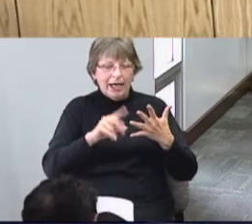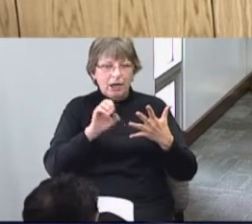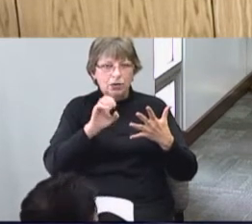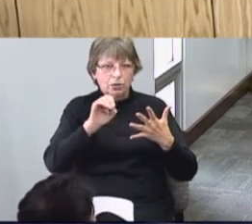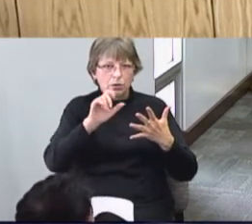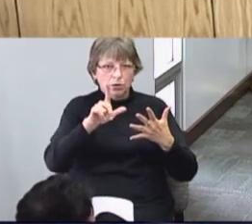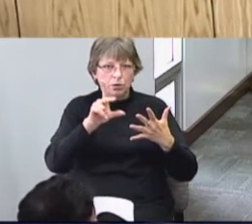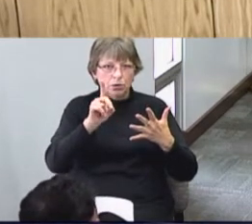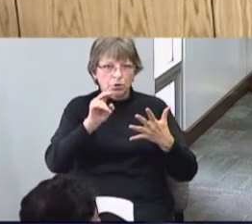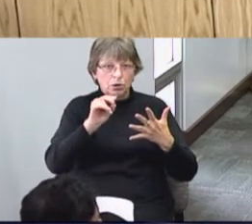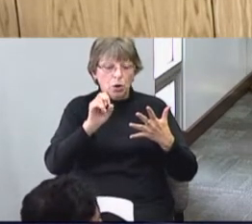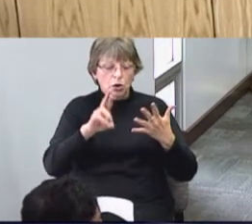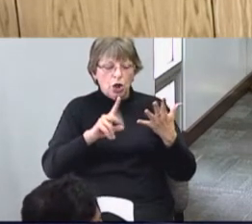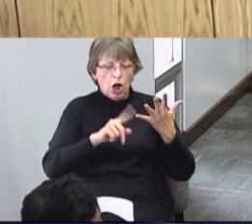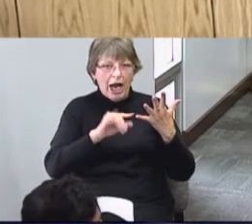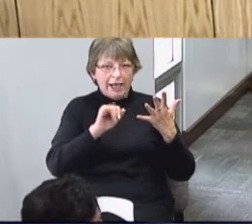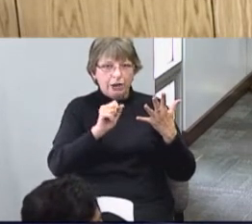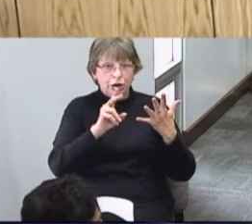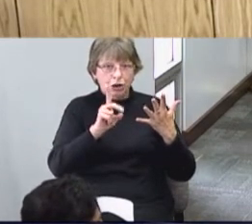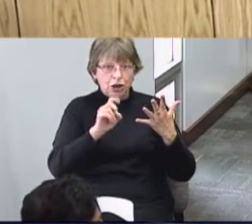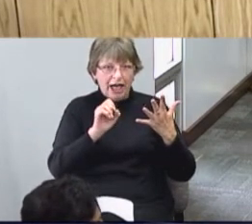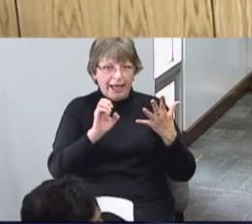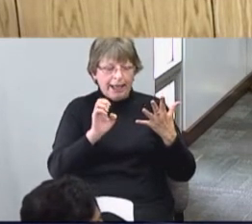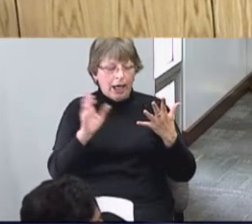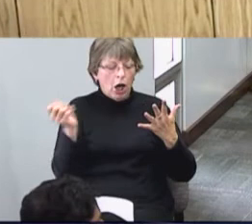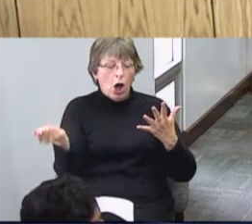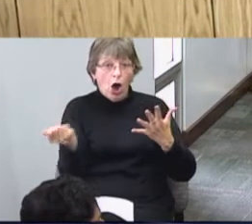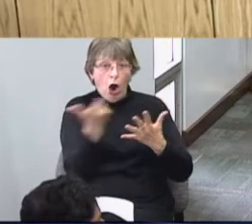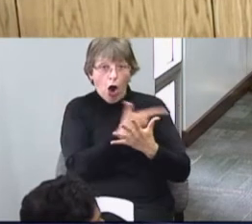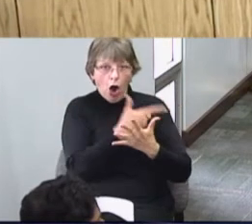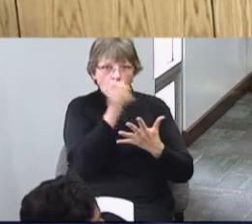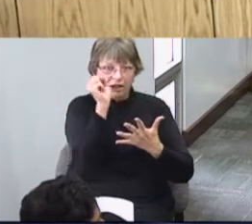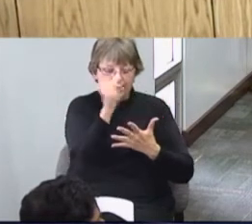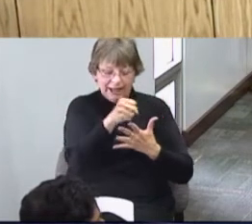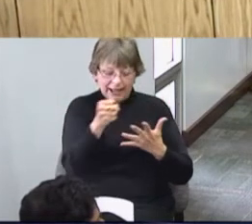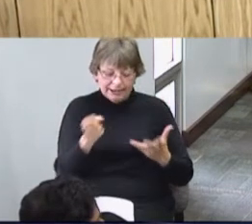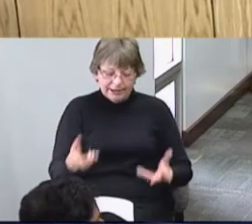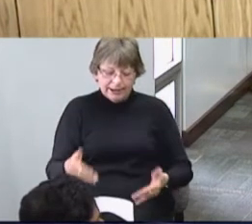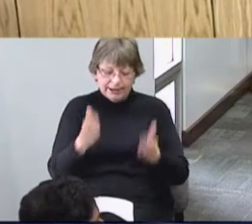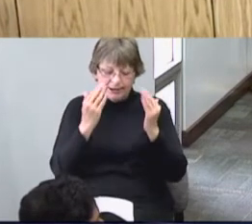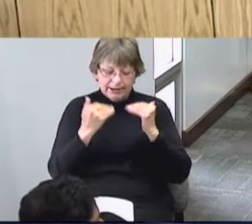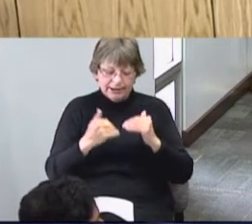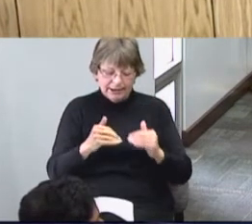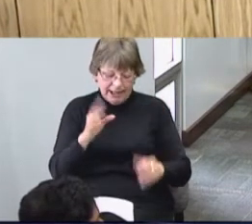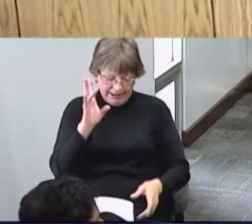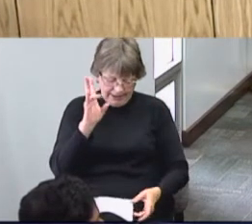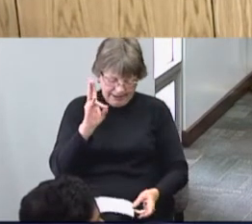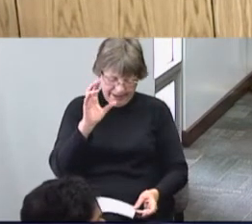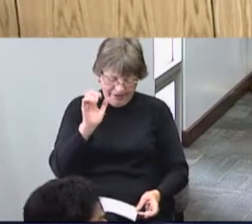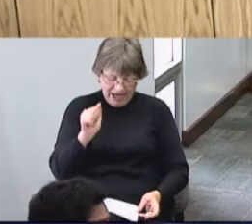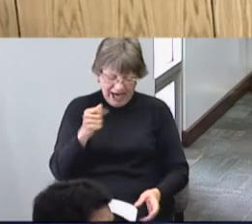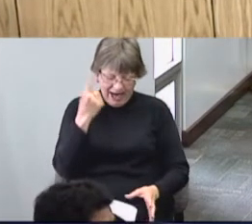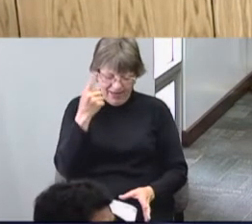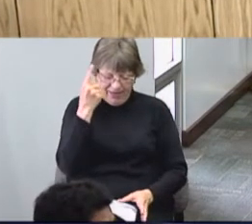next item, please. Item 7A, consider resolution in support of Amtrak Tiger Grant.